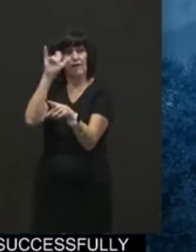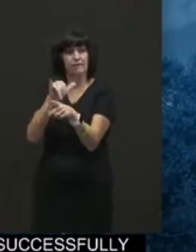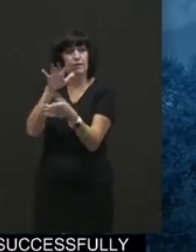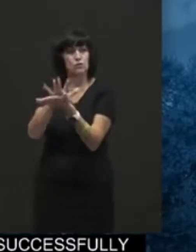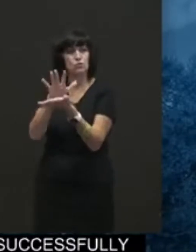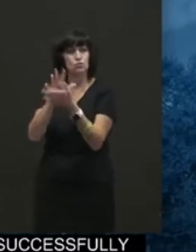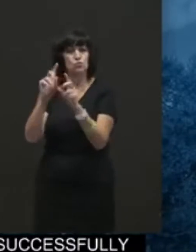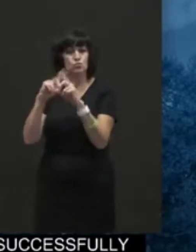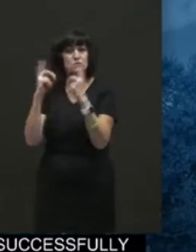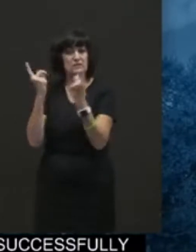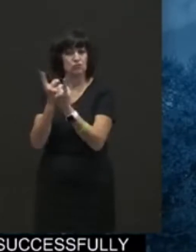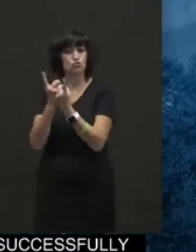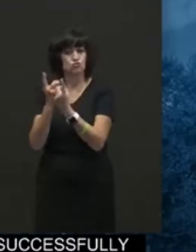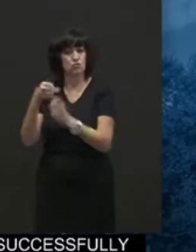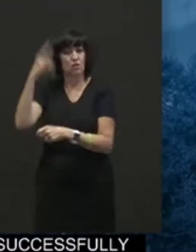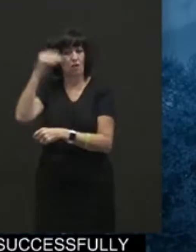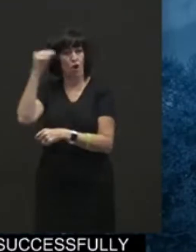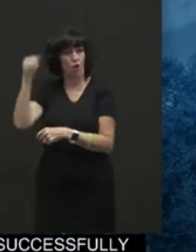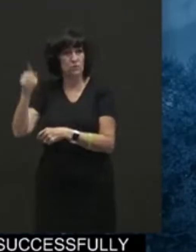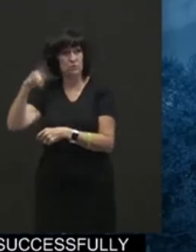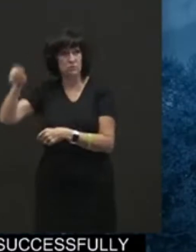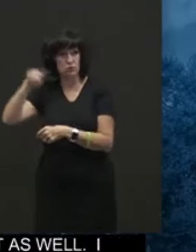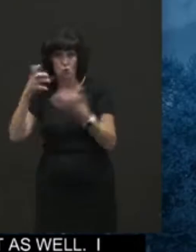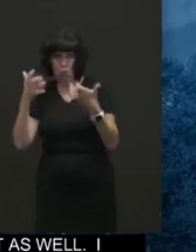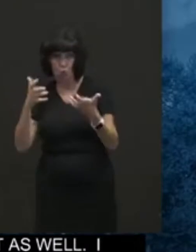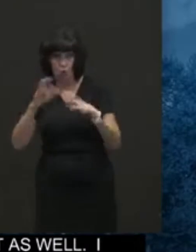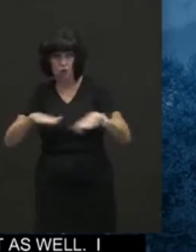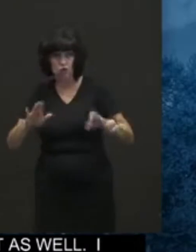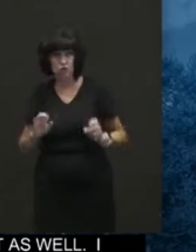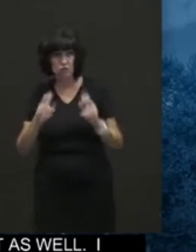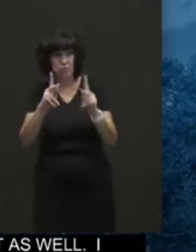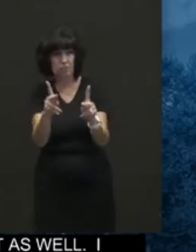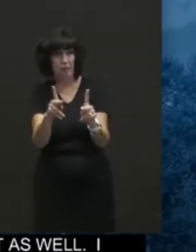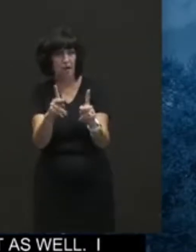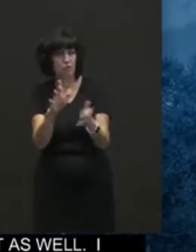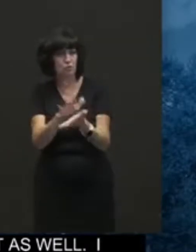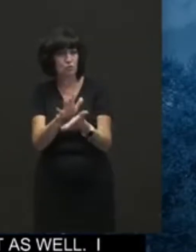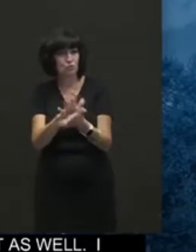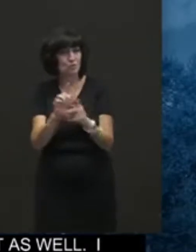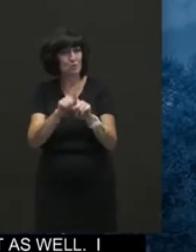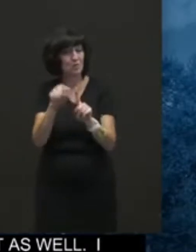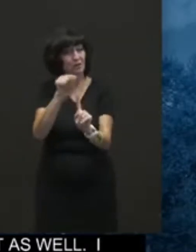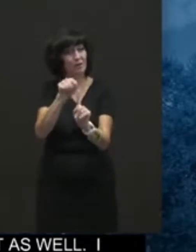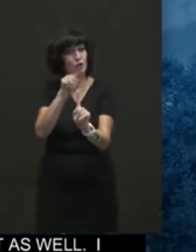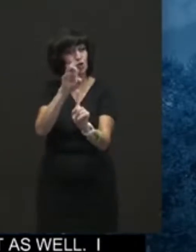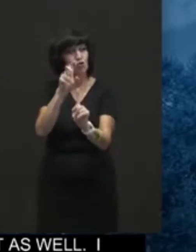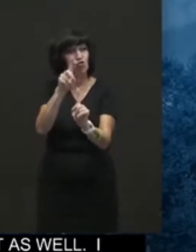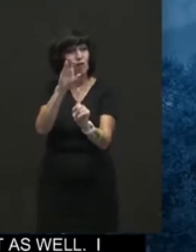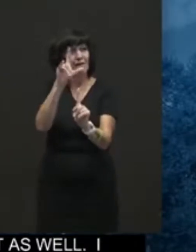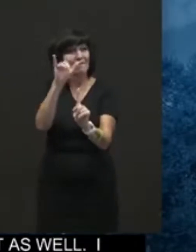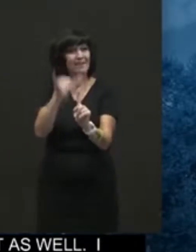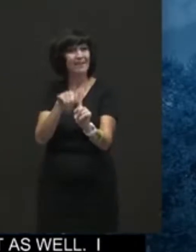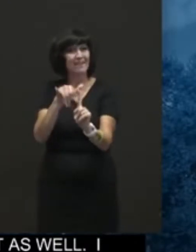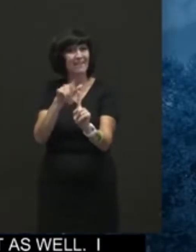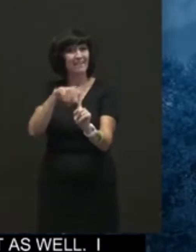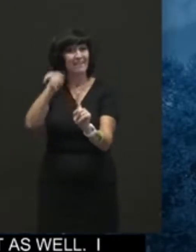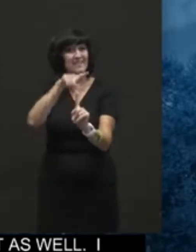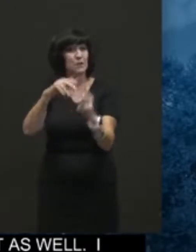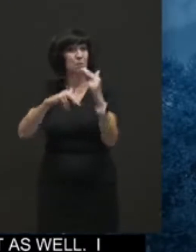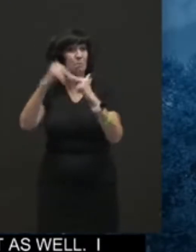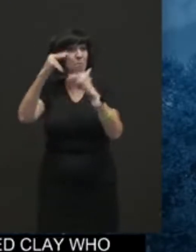children in school. The challenge that they have, I know, in Red Clay is that their facilities don't